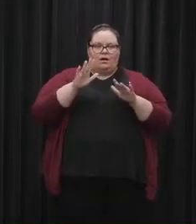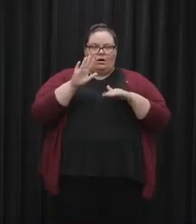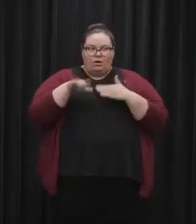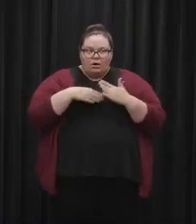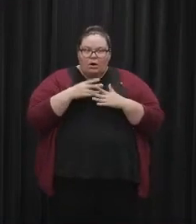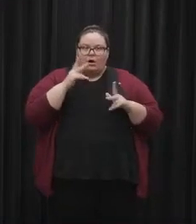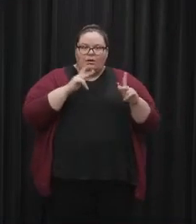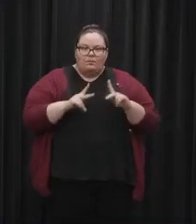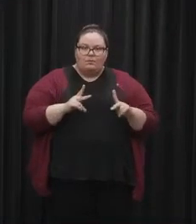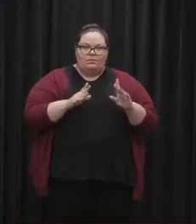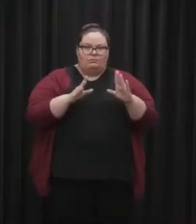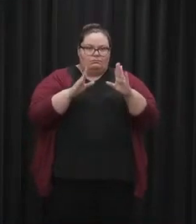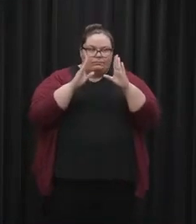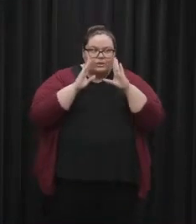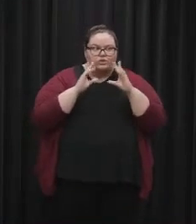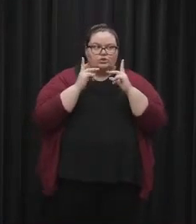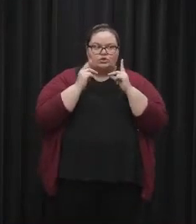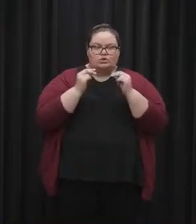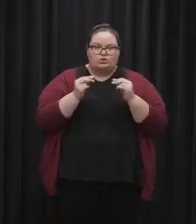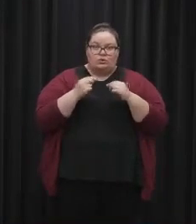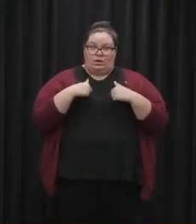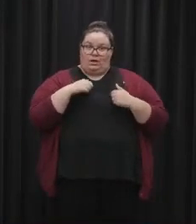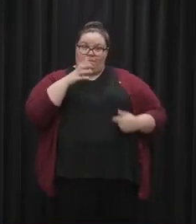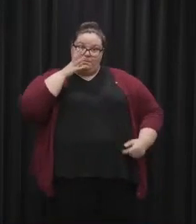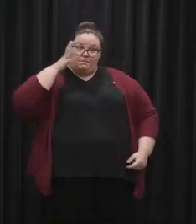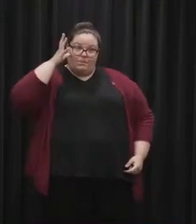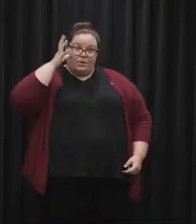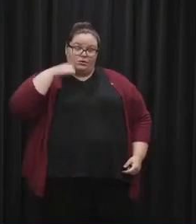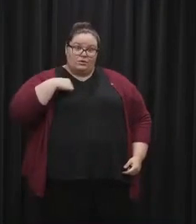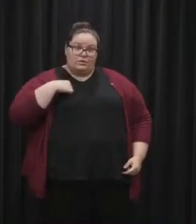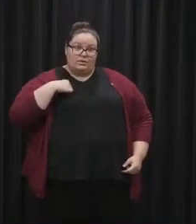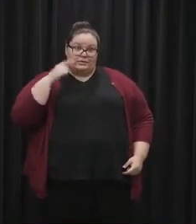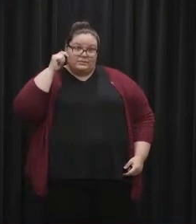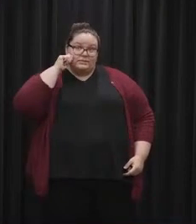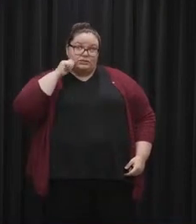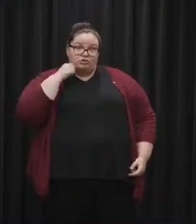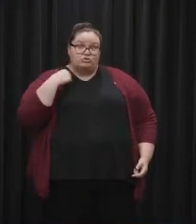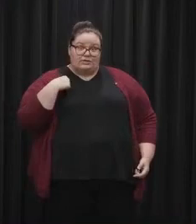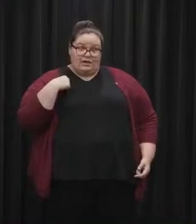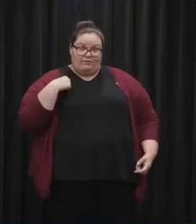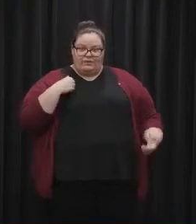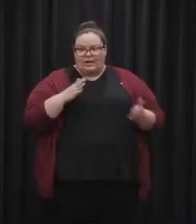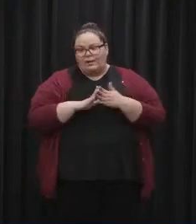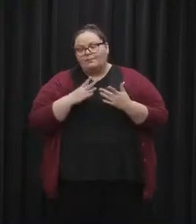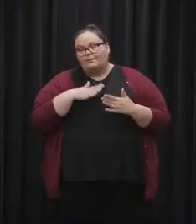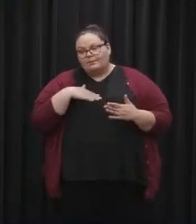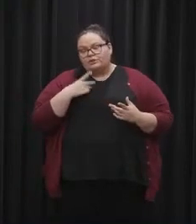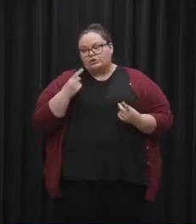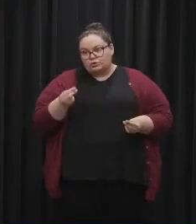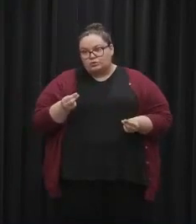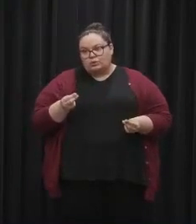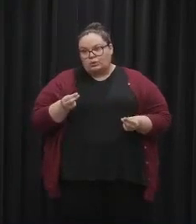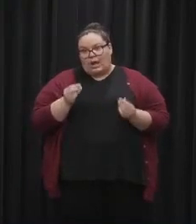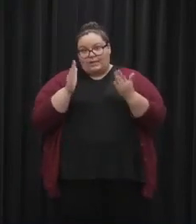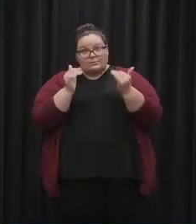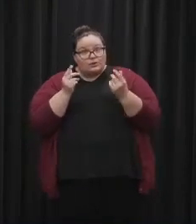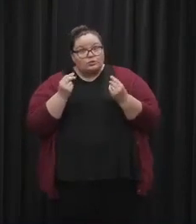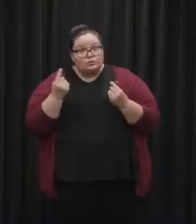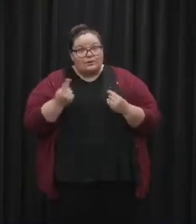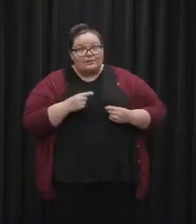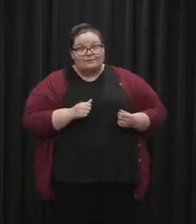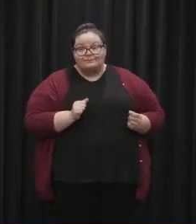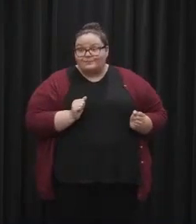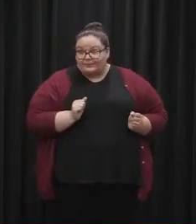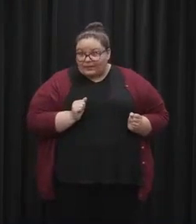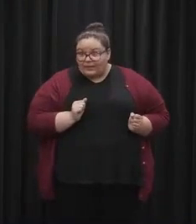everybody to do their part. I'm a parent. I have teenagers. And sometimes you're asking them to do something or expecting them to do